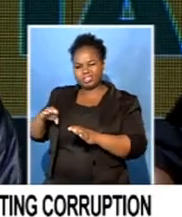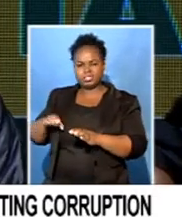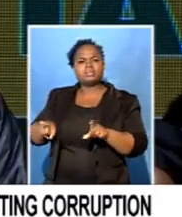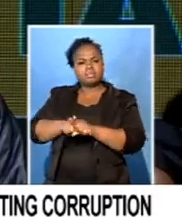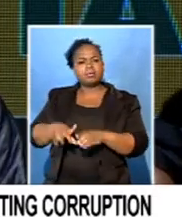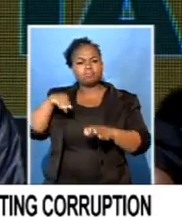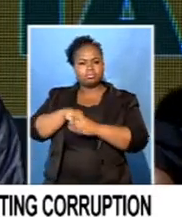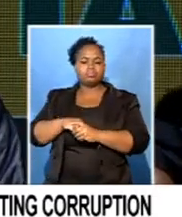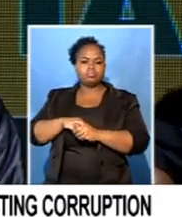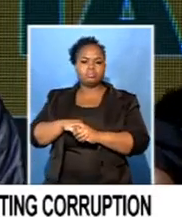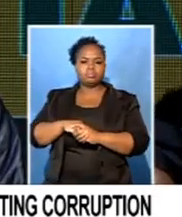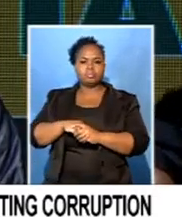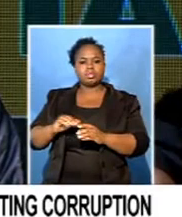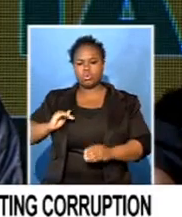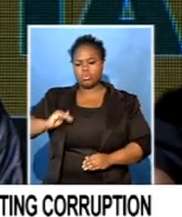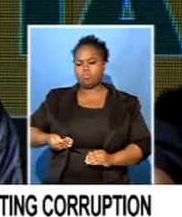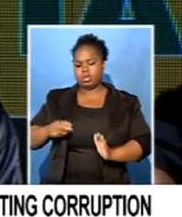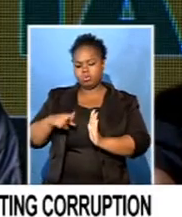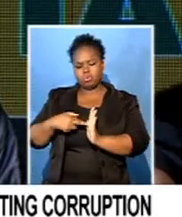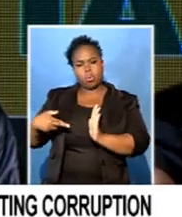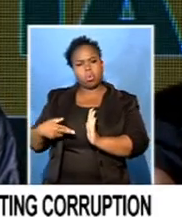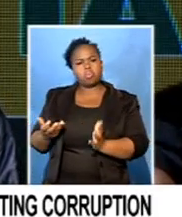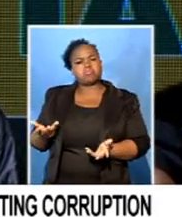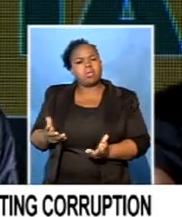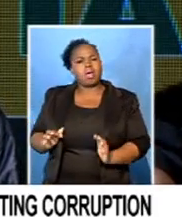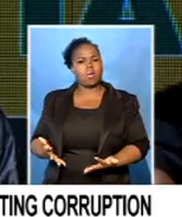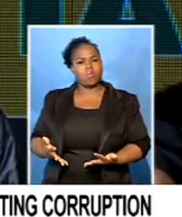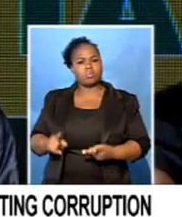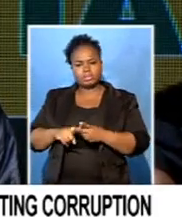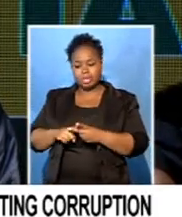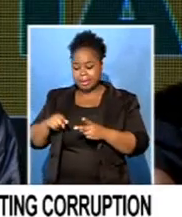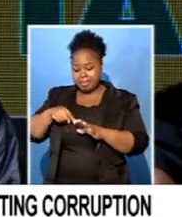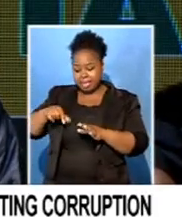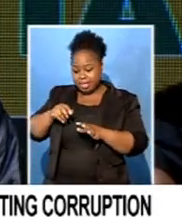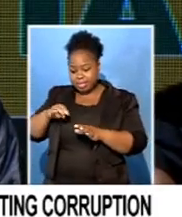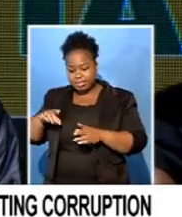of women in the ANC and society.